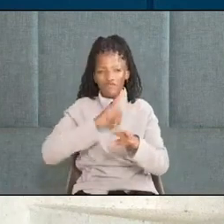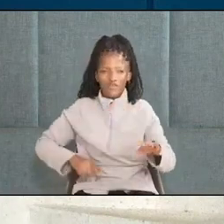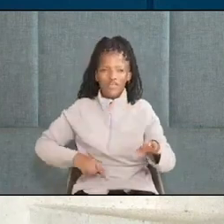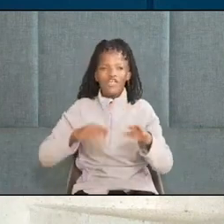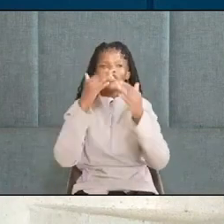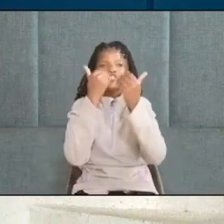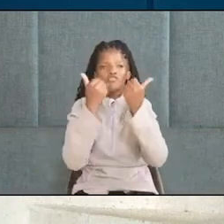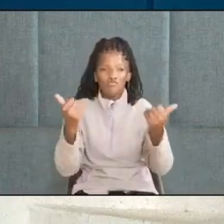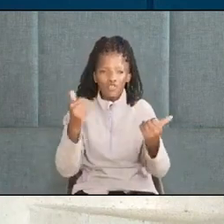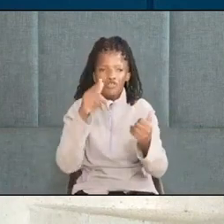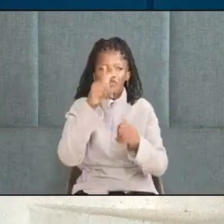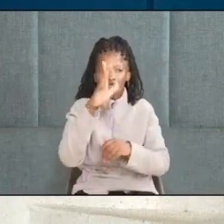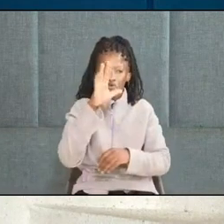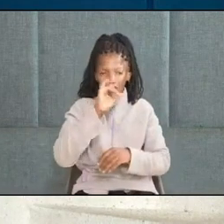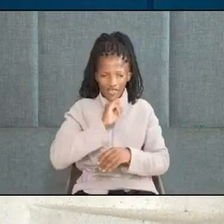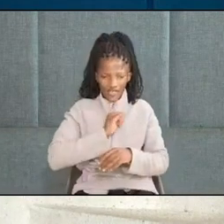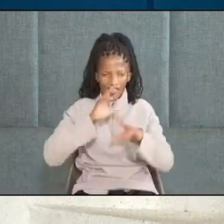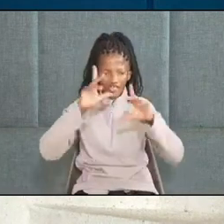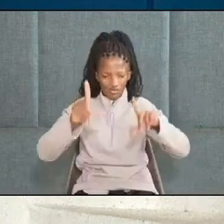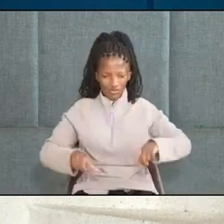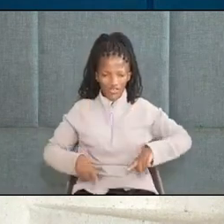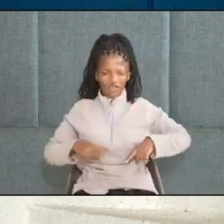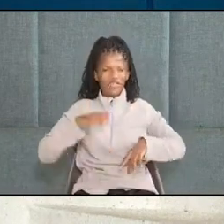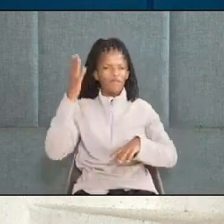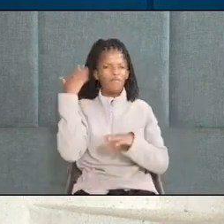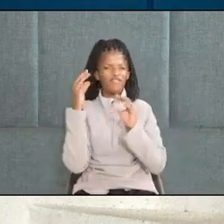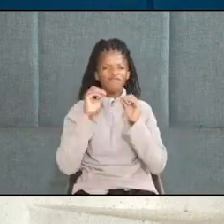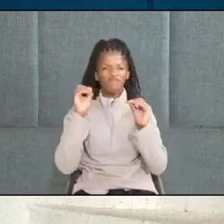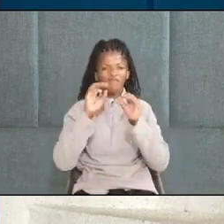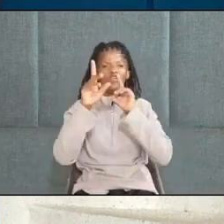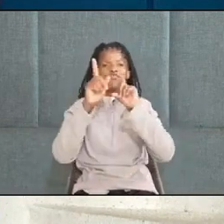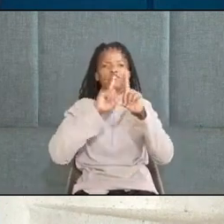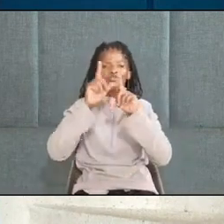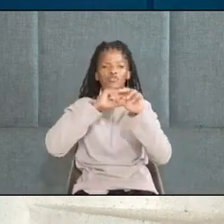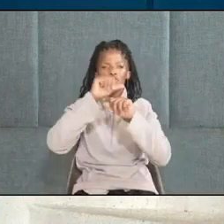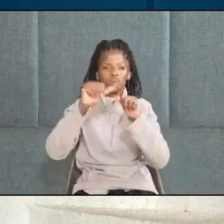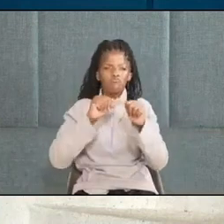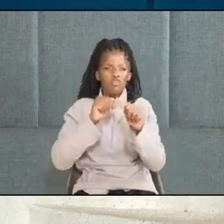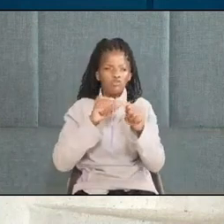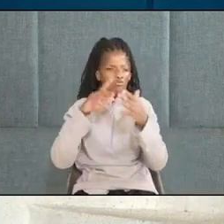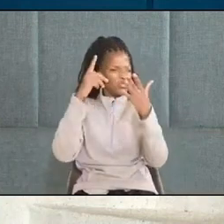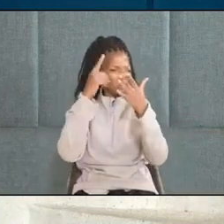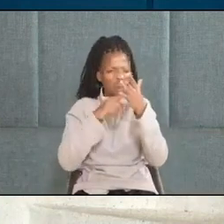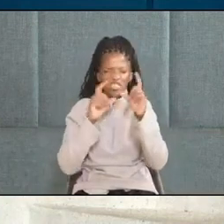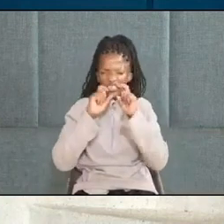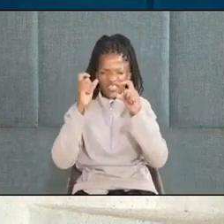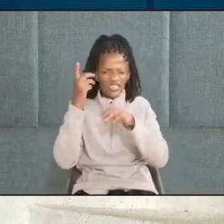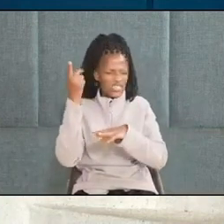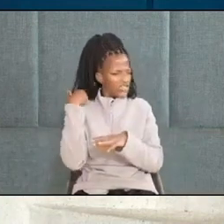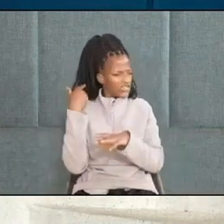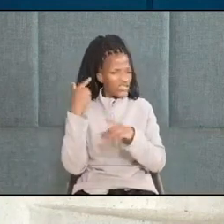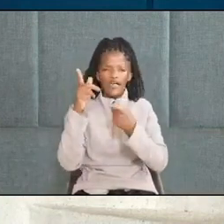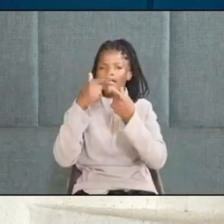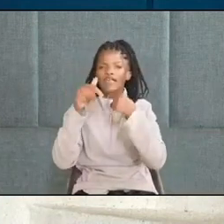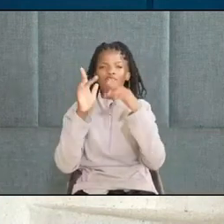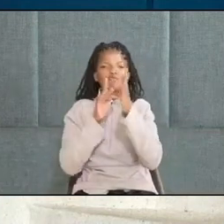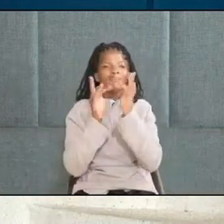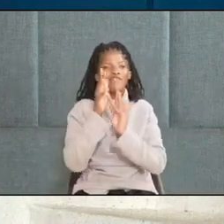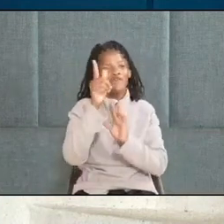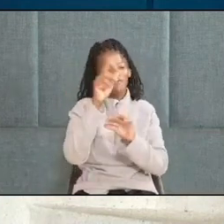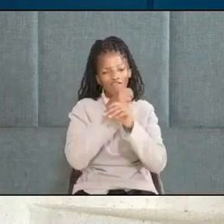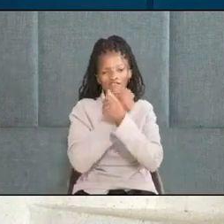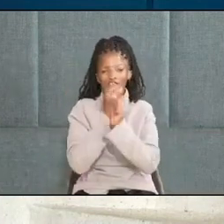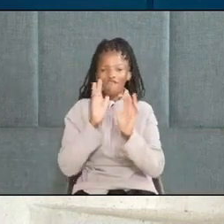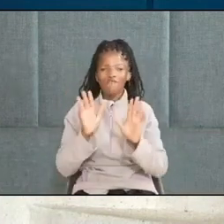girls, you and I do not have to live the past. Stop worrying about mistake you did yesterday. Come to Jesus. He will save you by